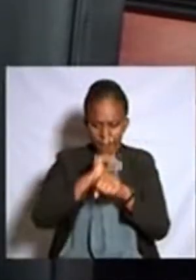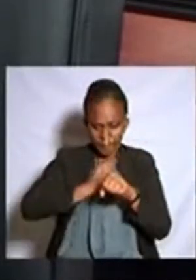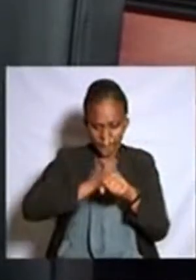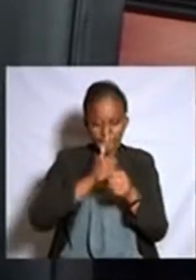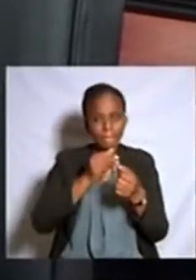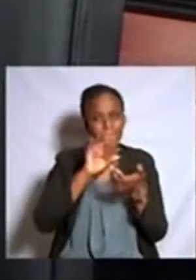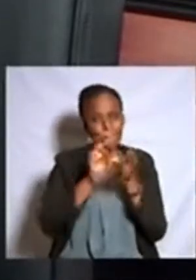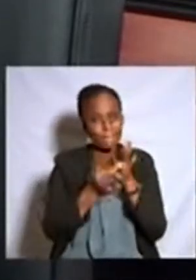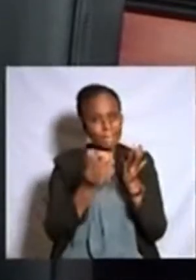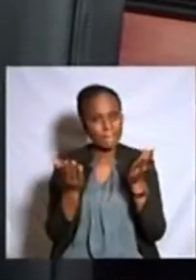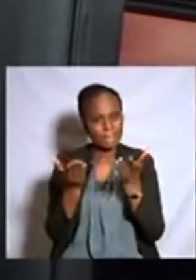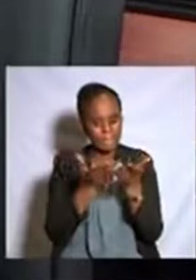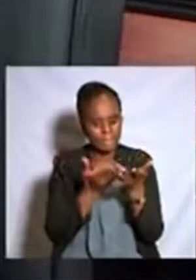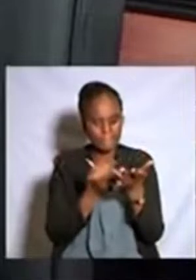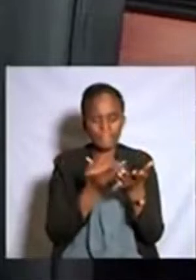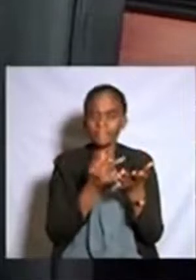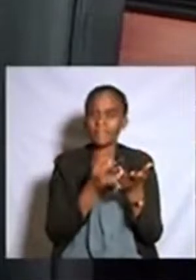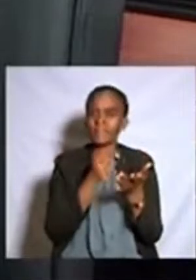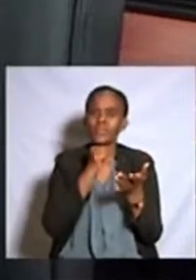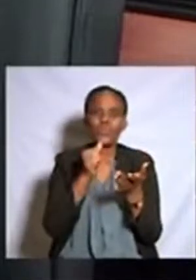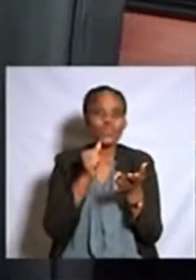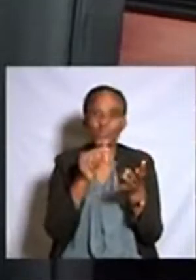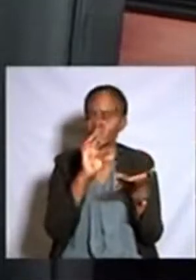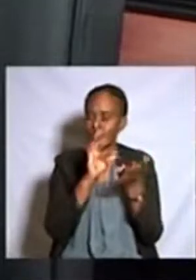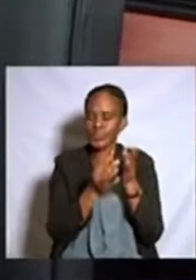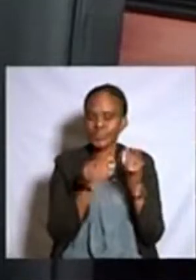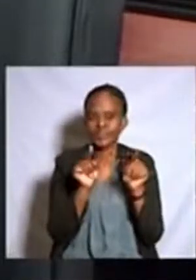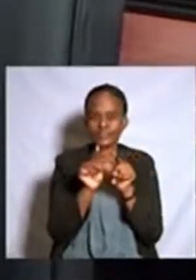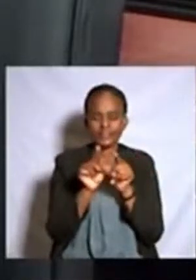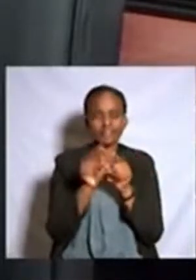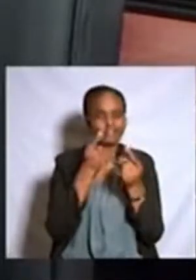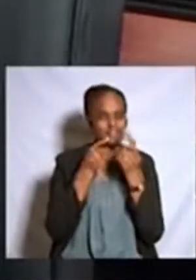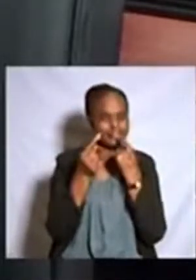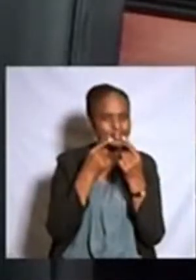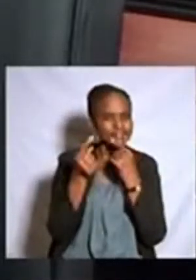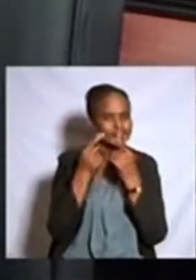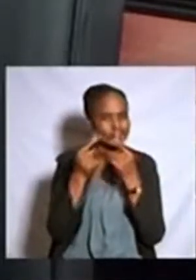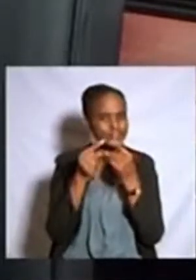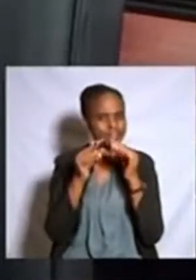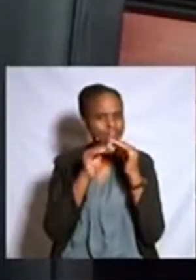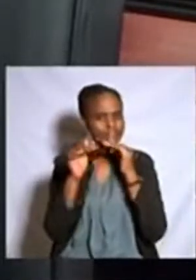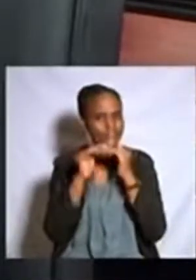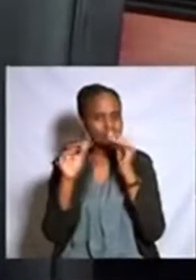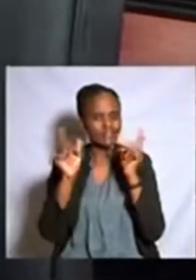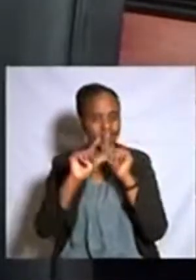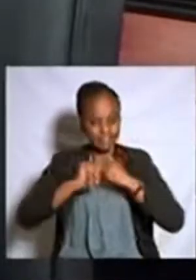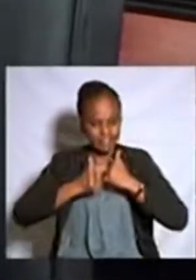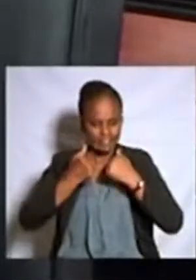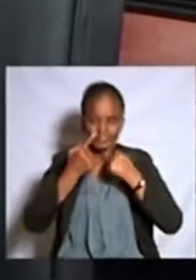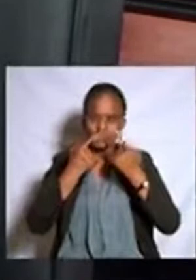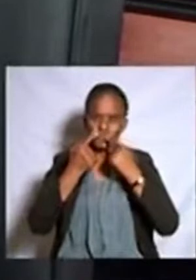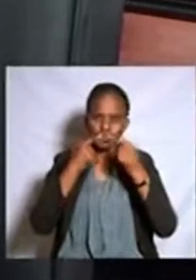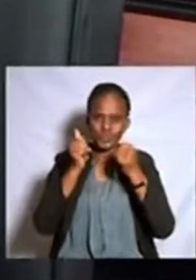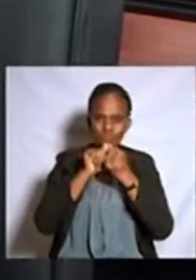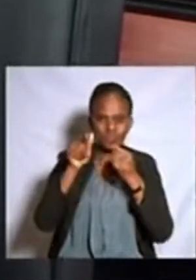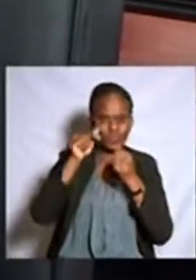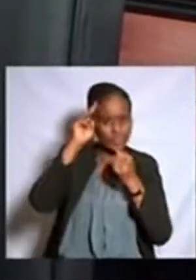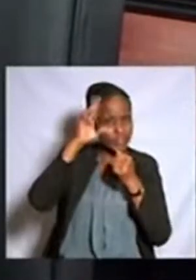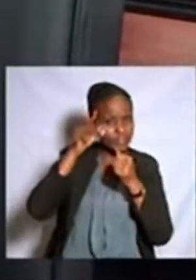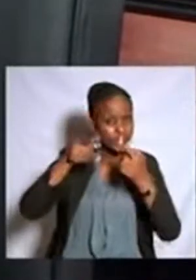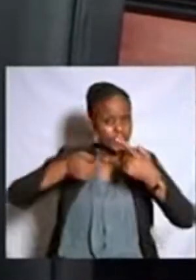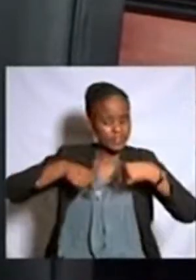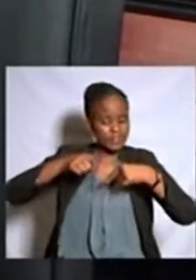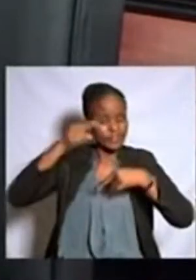documents, these documents were not being lodged. So it took engagement to a level where we had to engage even the Minister of